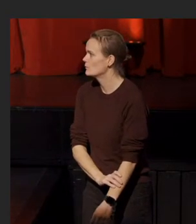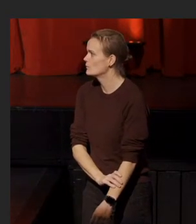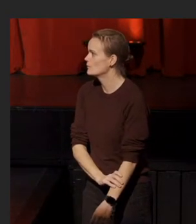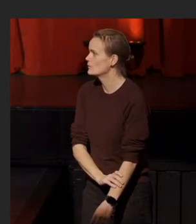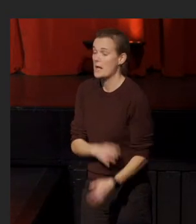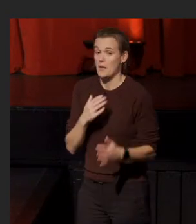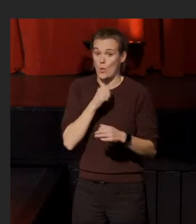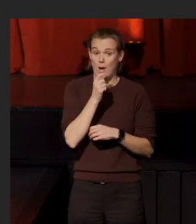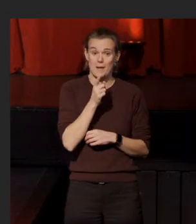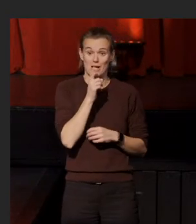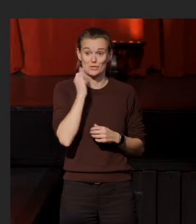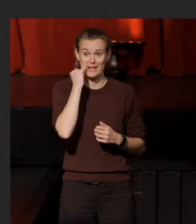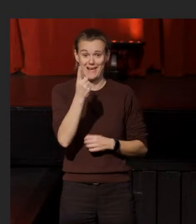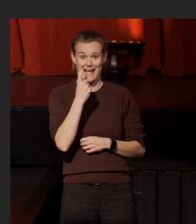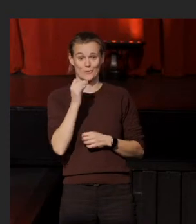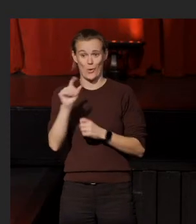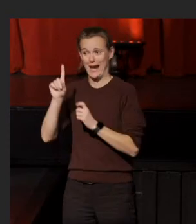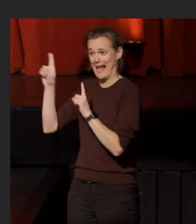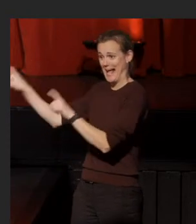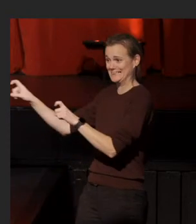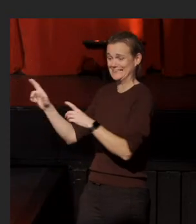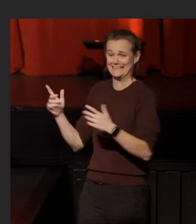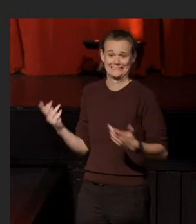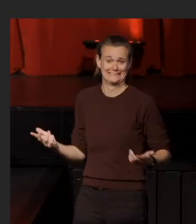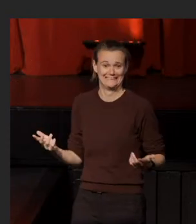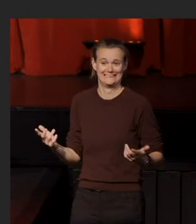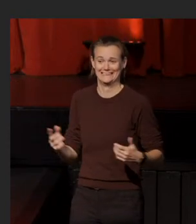one of the other panelists. Oh, I'm sorry.